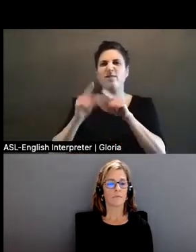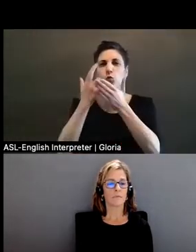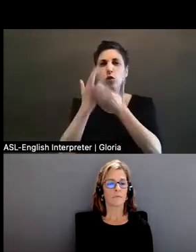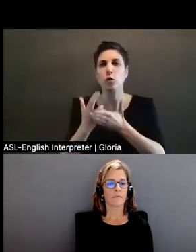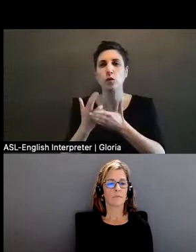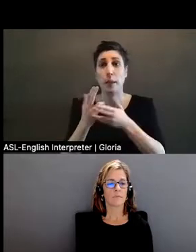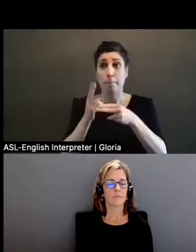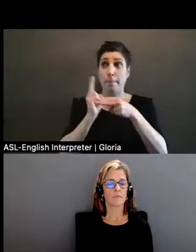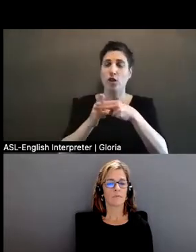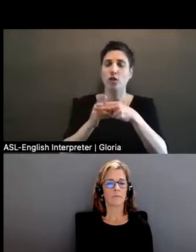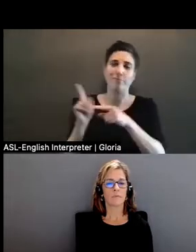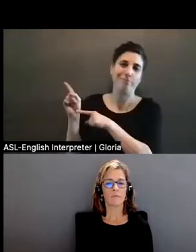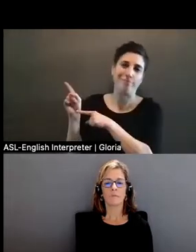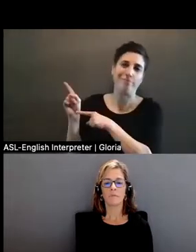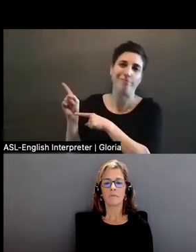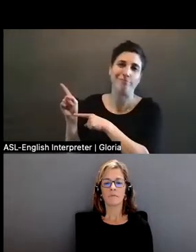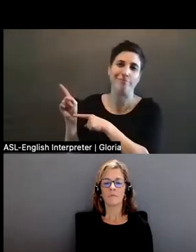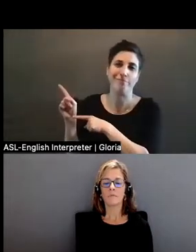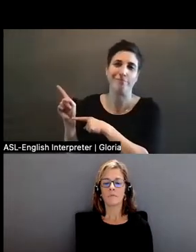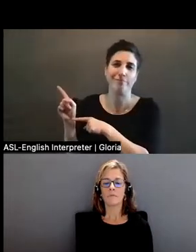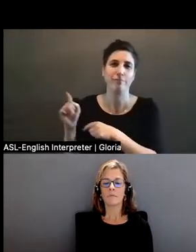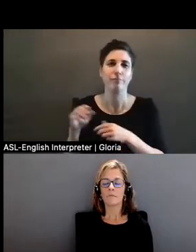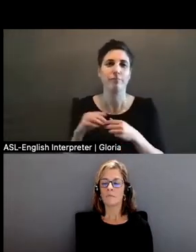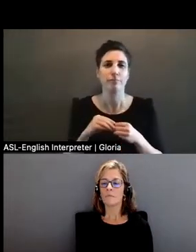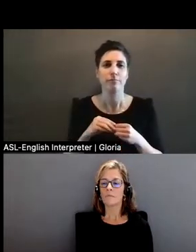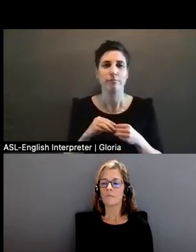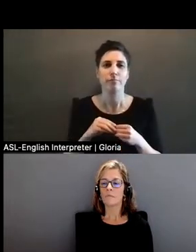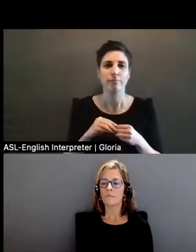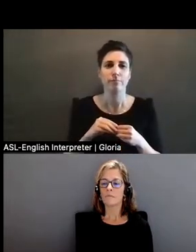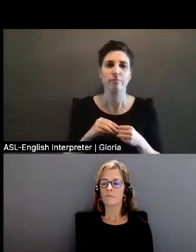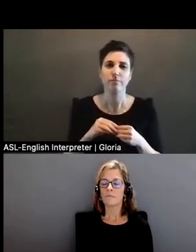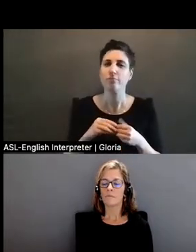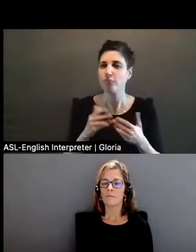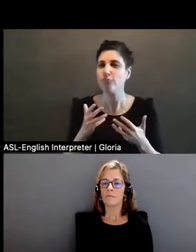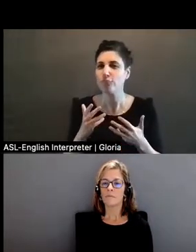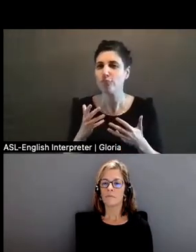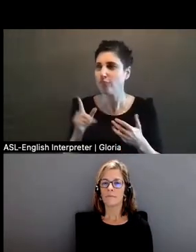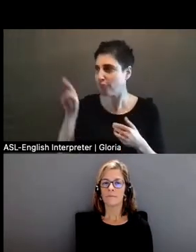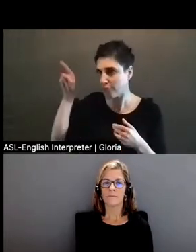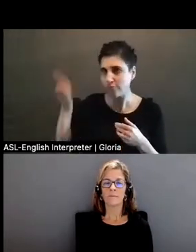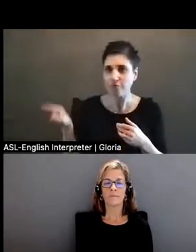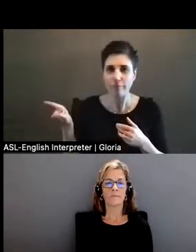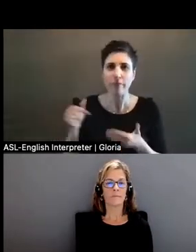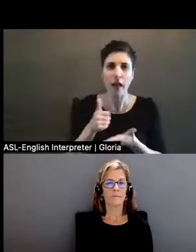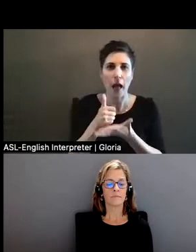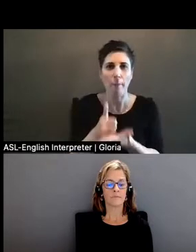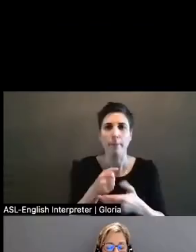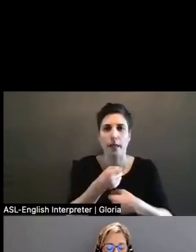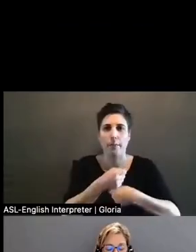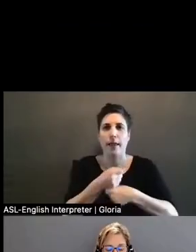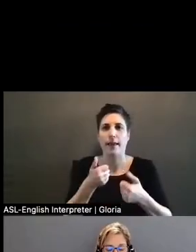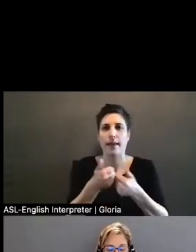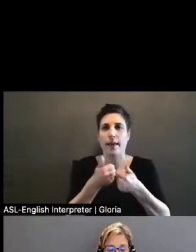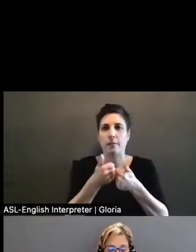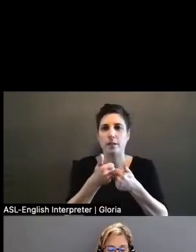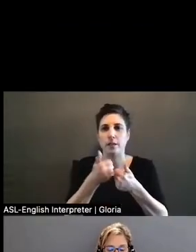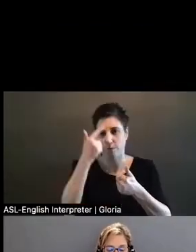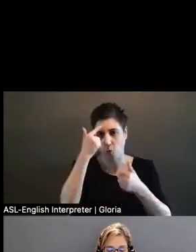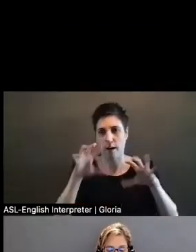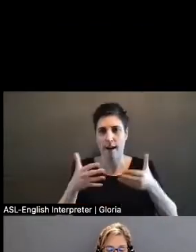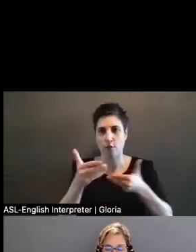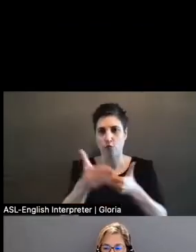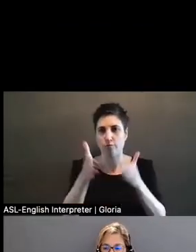and some other resources for creating games in classrooms. I think I'll